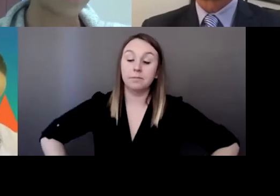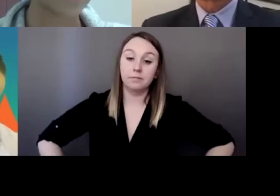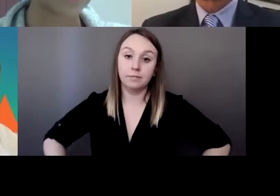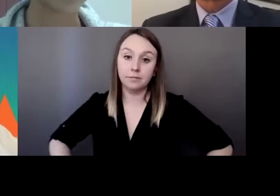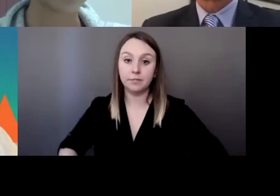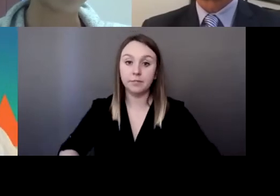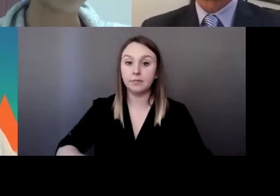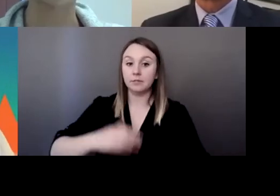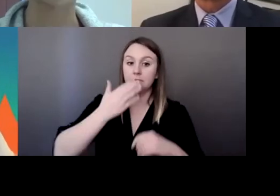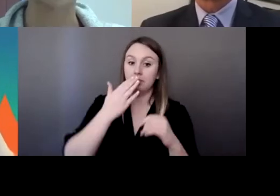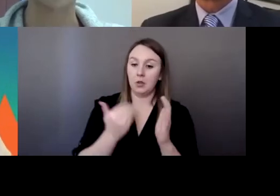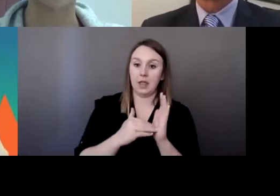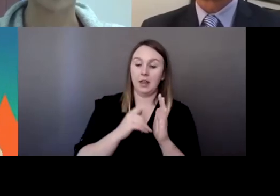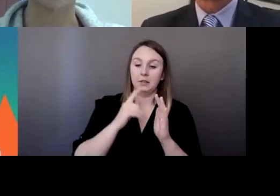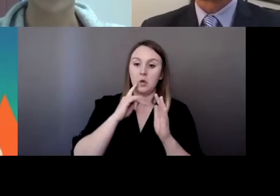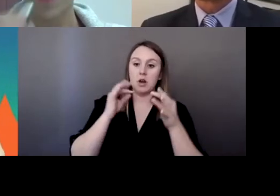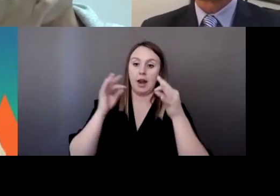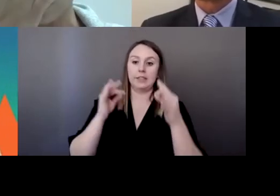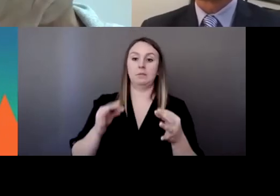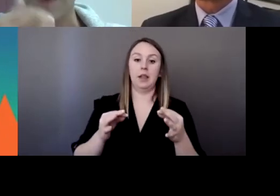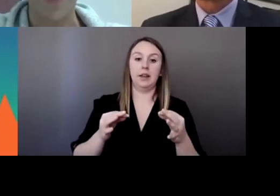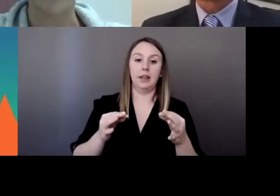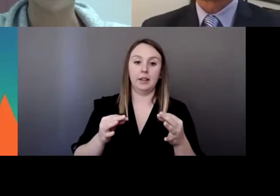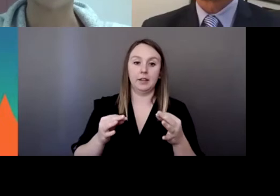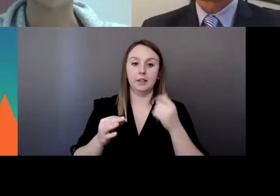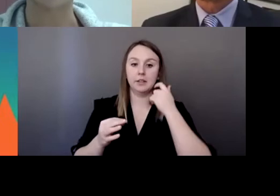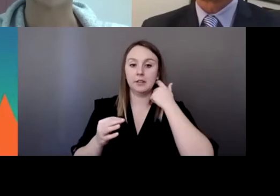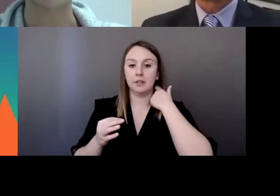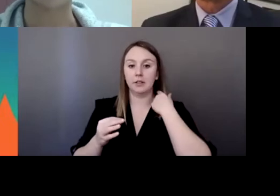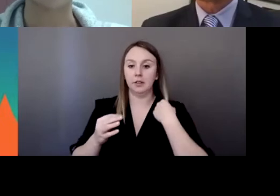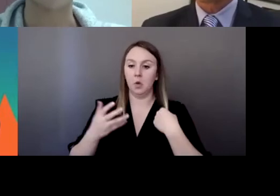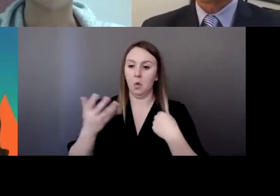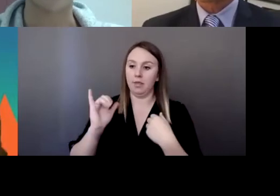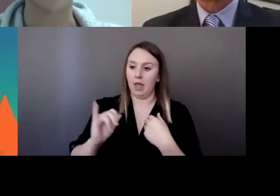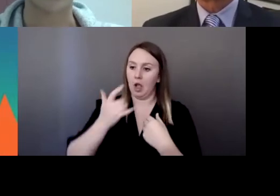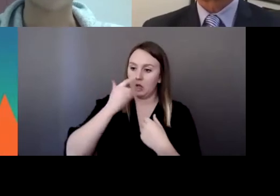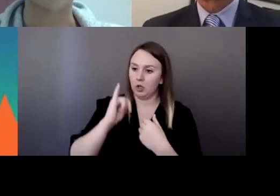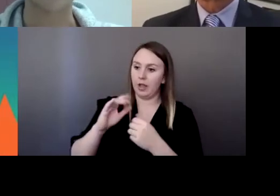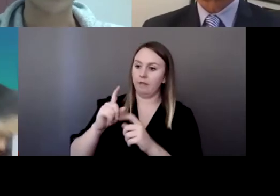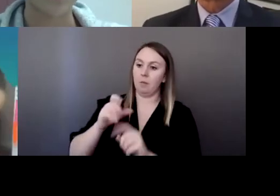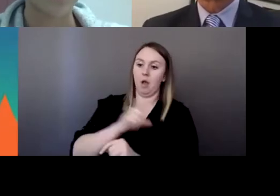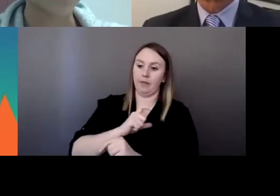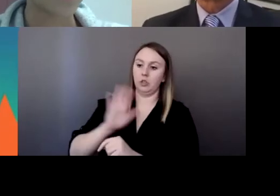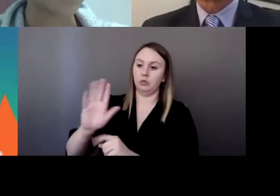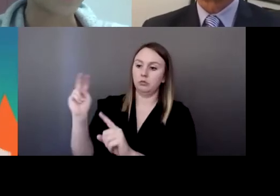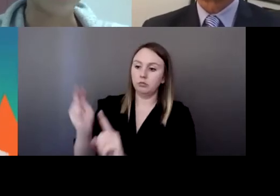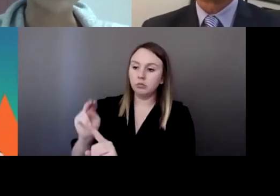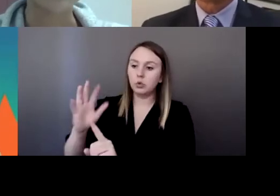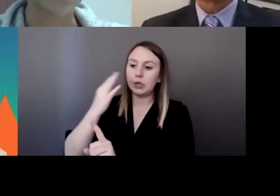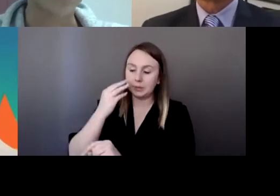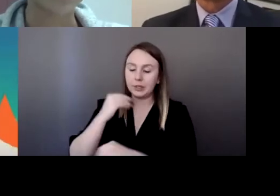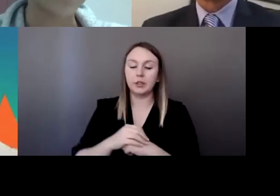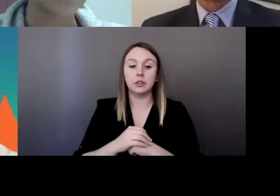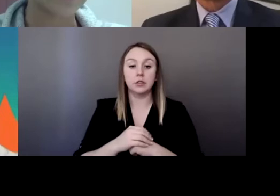basically explaining what it is from the ground, from the officers' perspectives and experiences. So